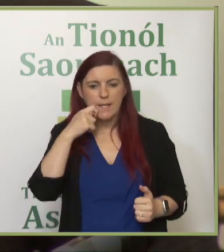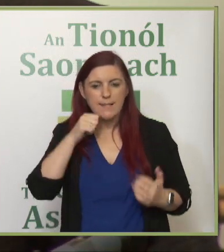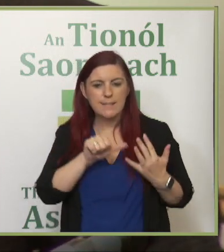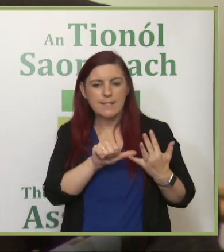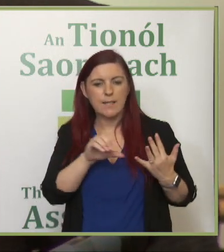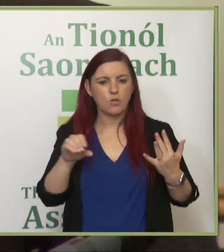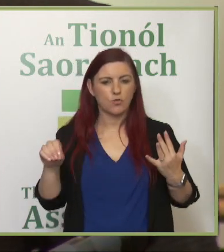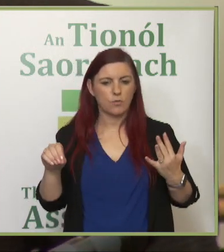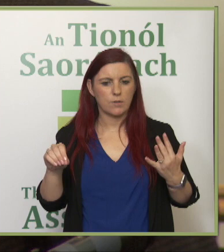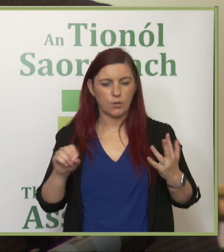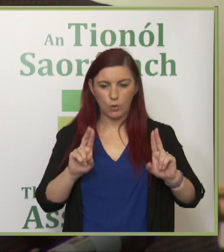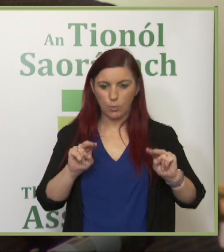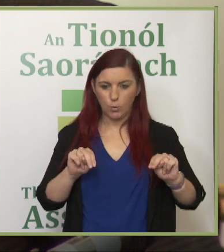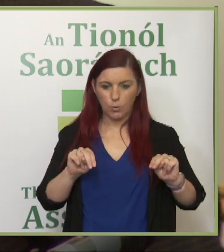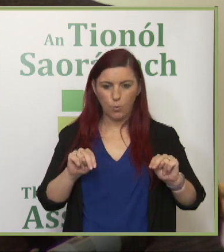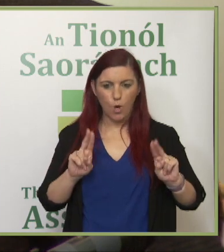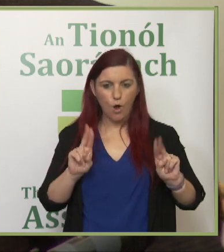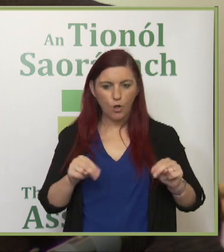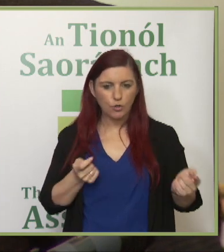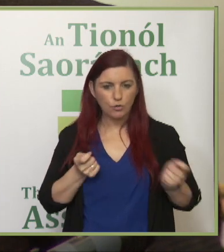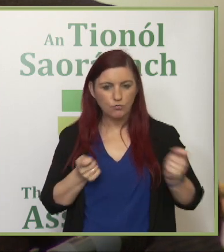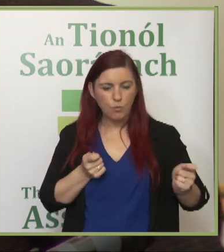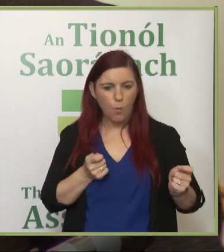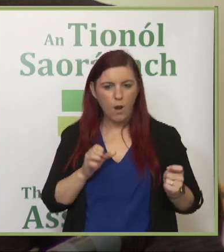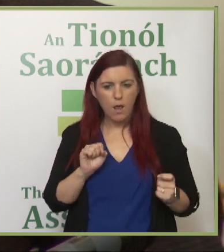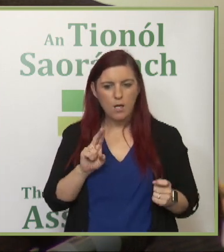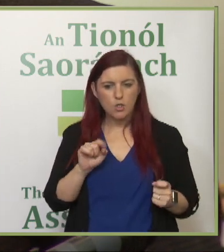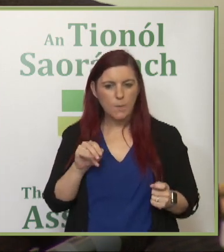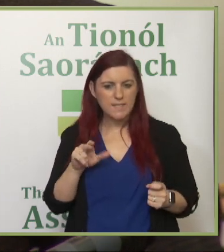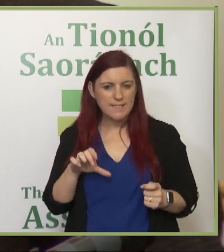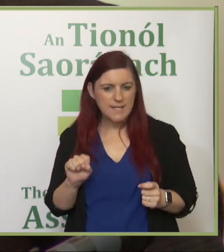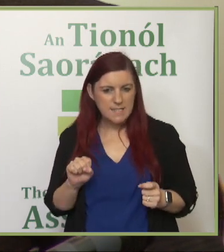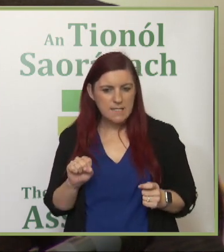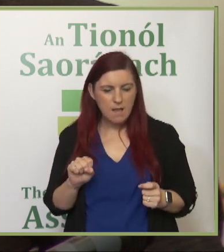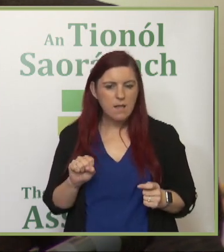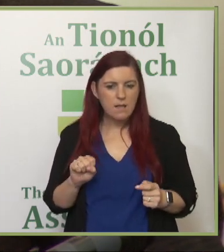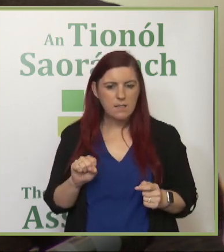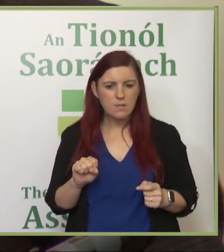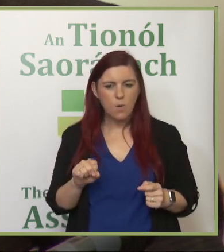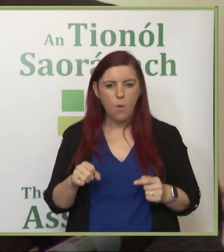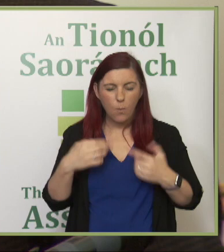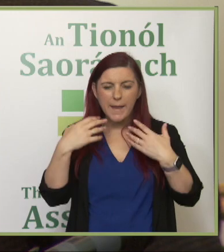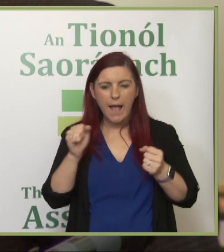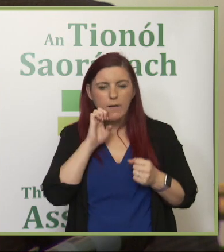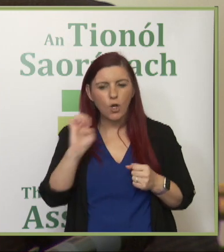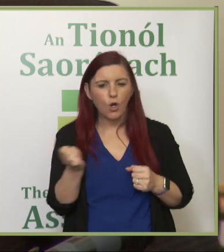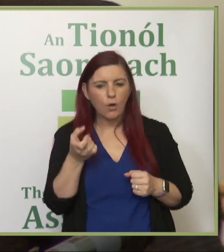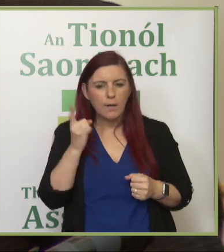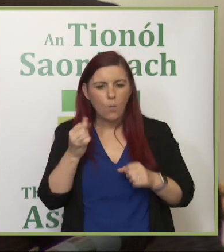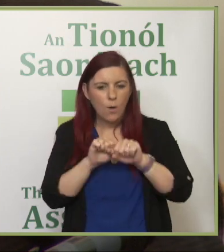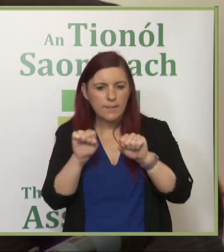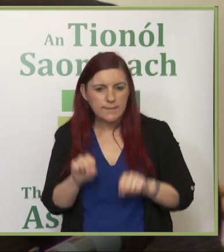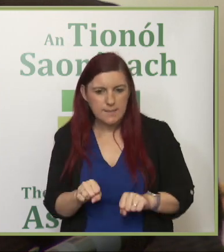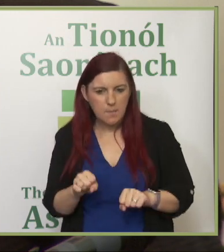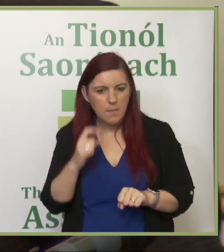new uncontrolled substances. So each, we have something called the EU Early Warning System on new psychoactive substances. All